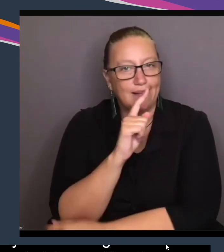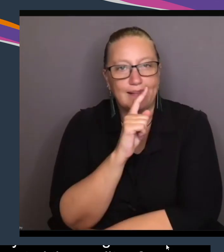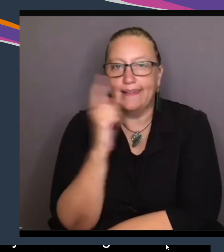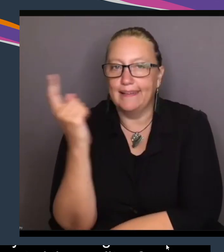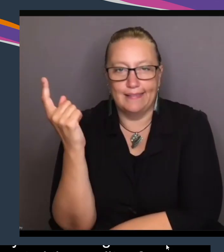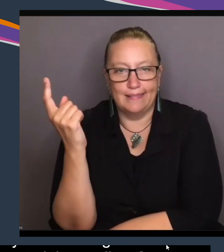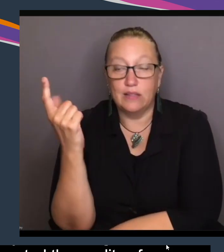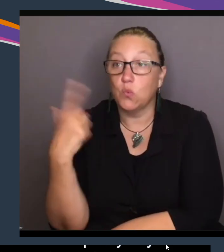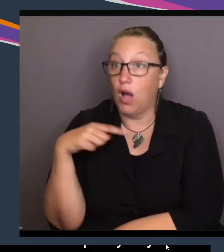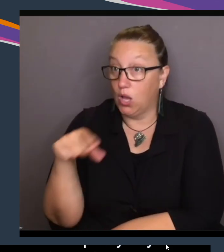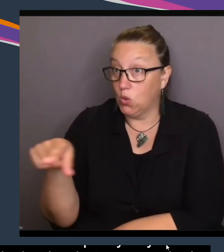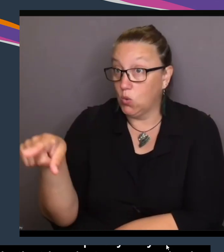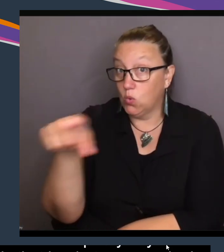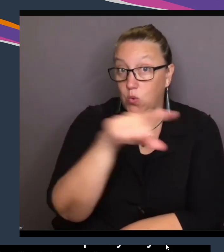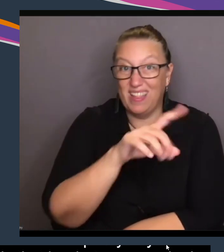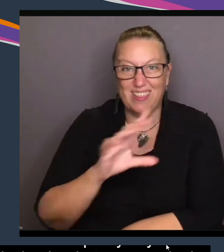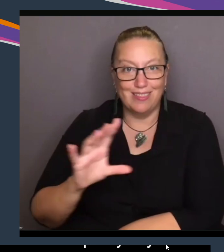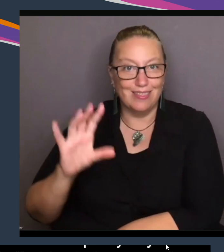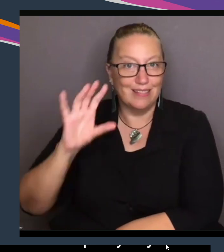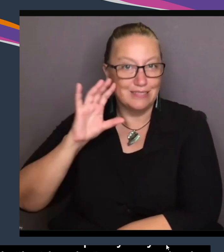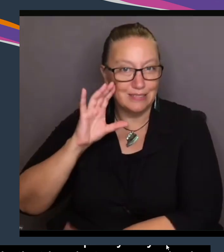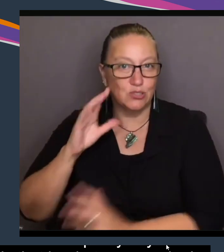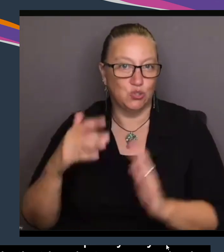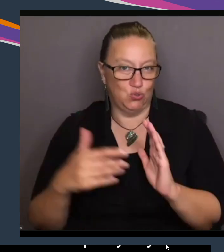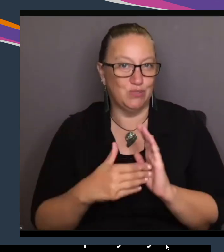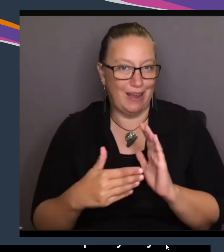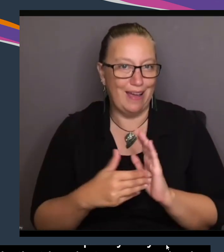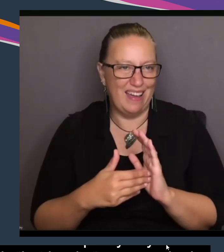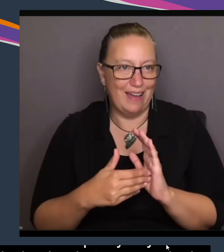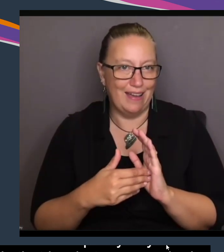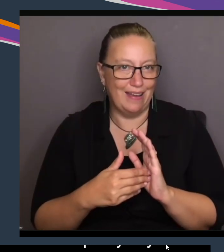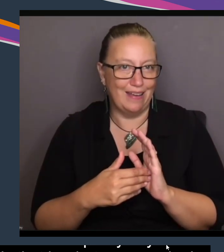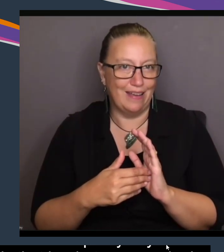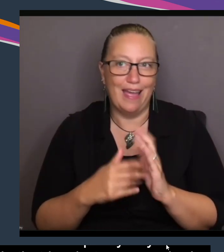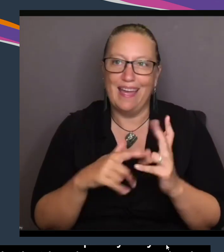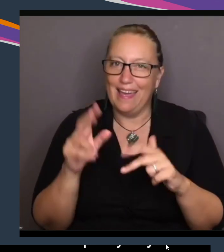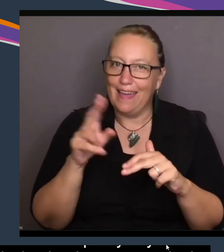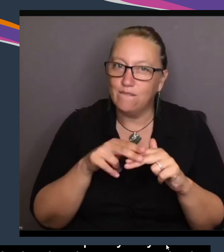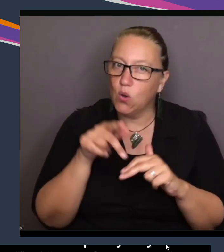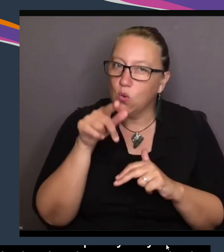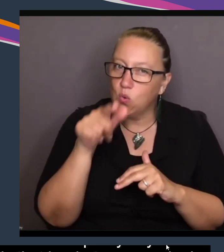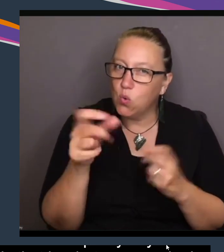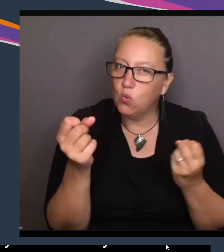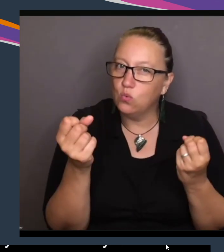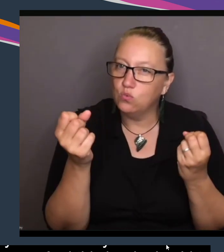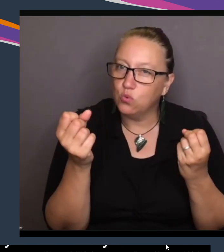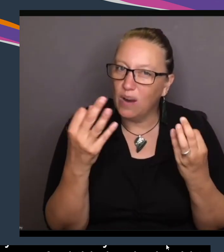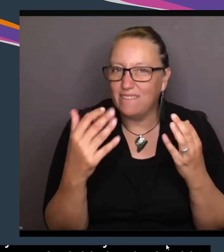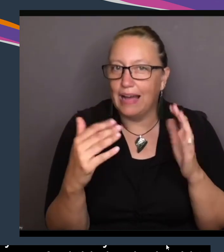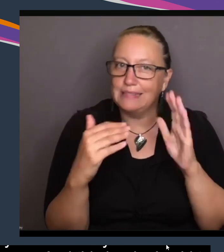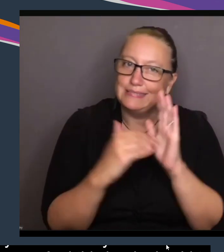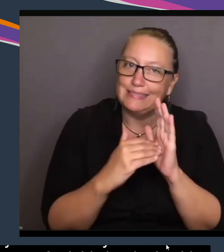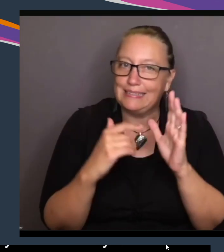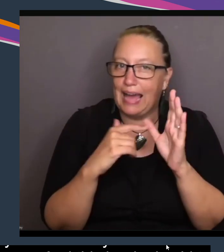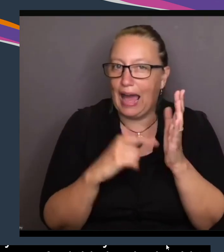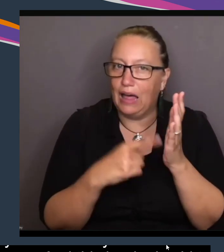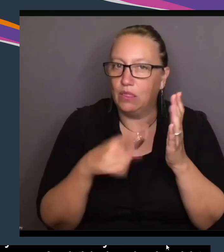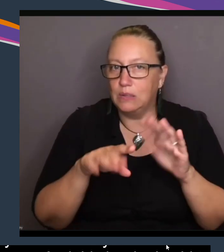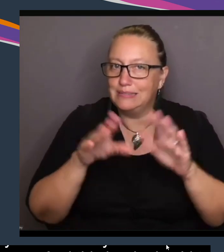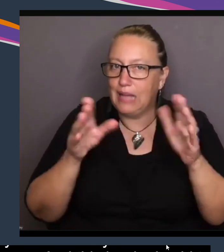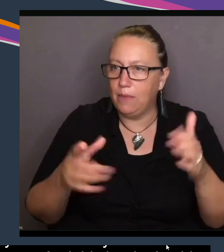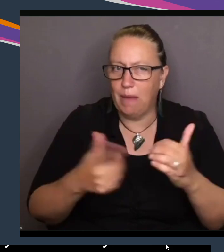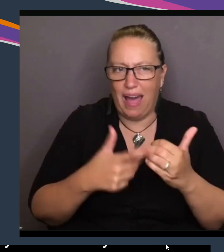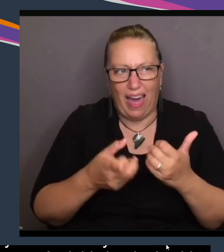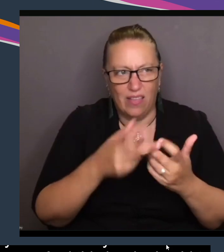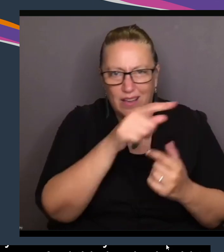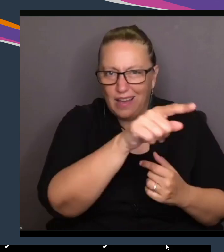who's listening in on the conversation that we're having right now, if you do not have a seat at the table, but there are other people in this room who